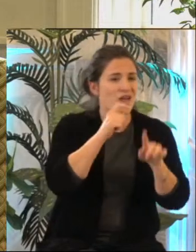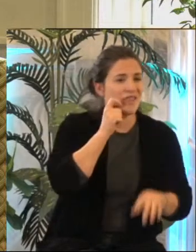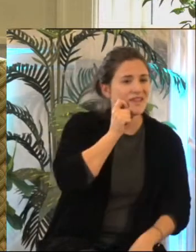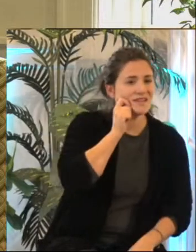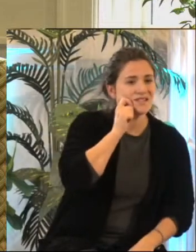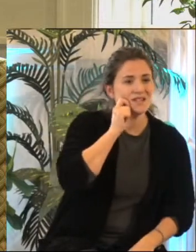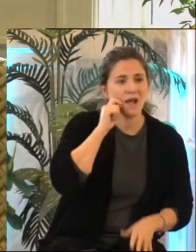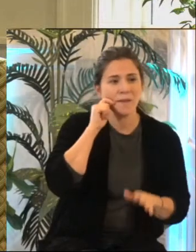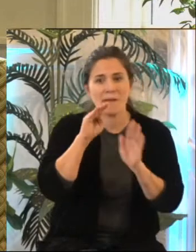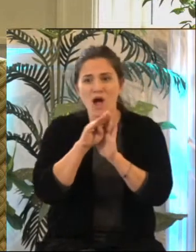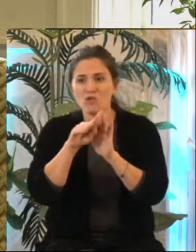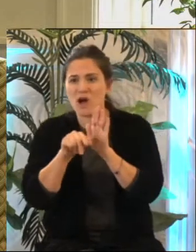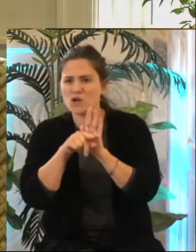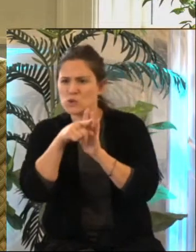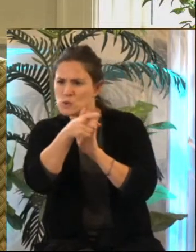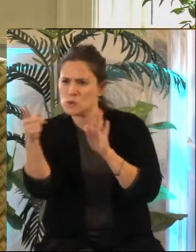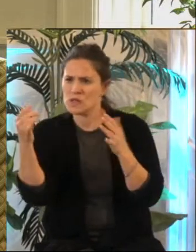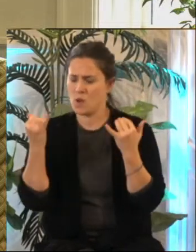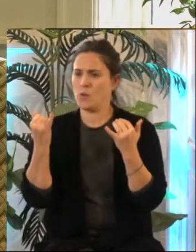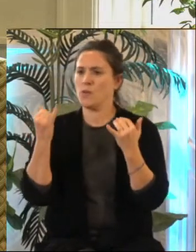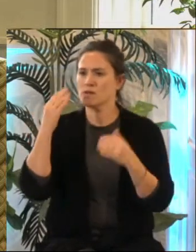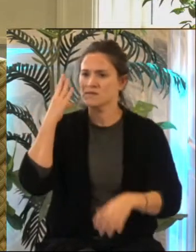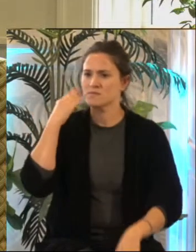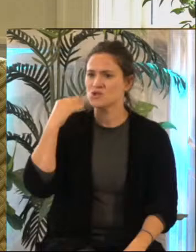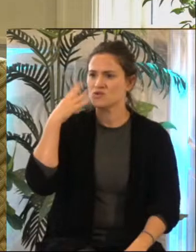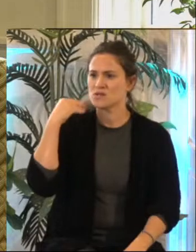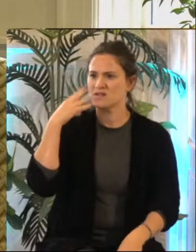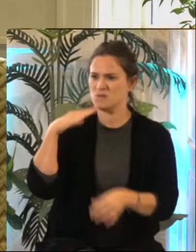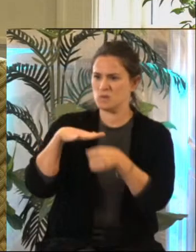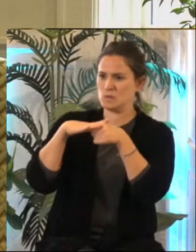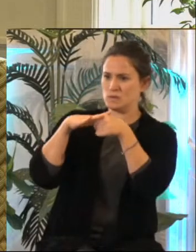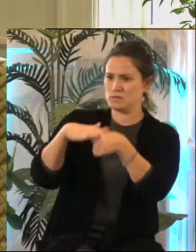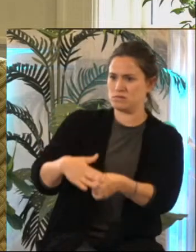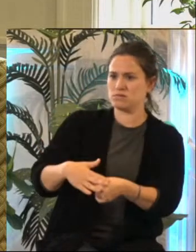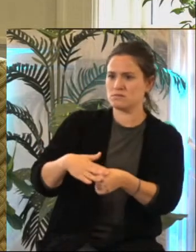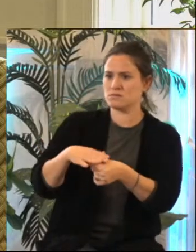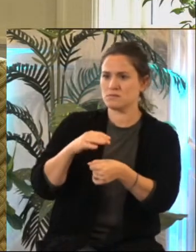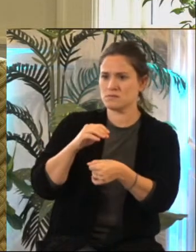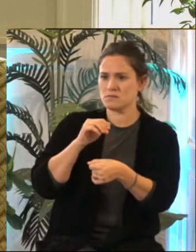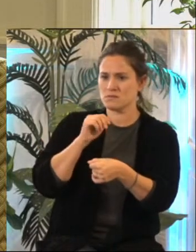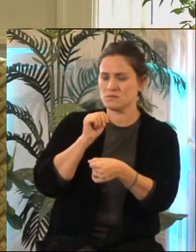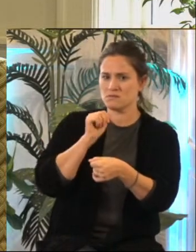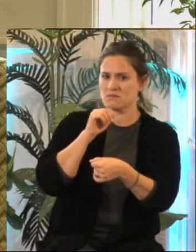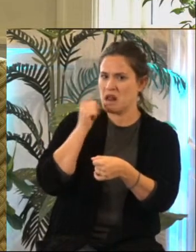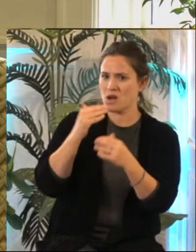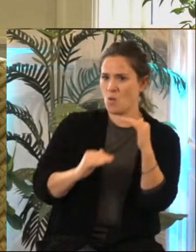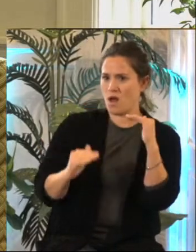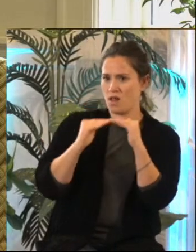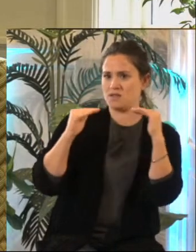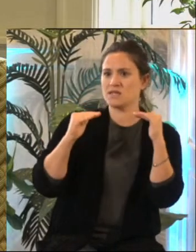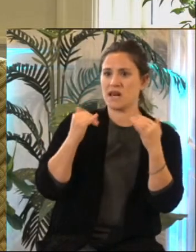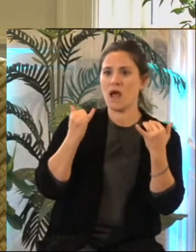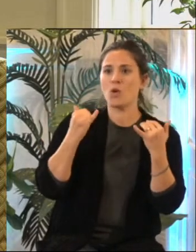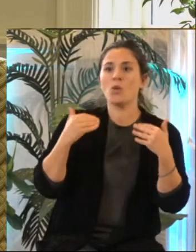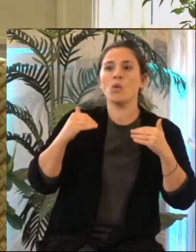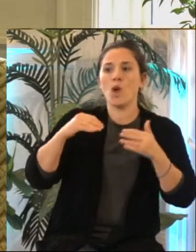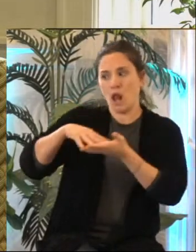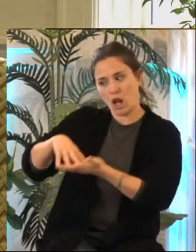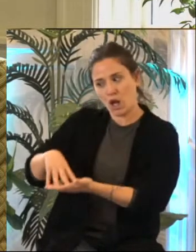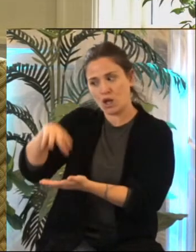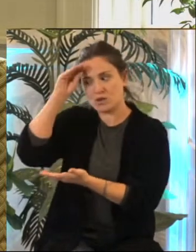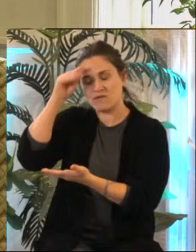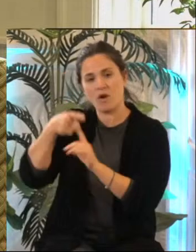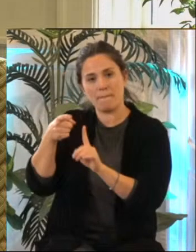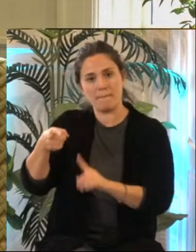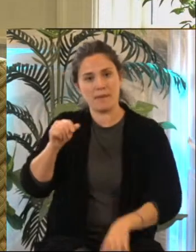experiencing inequality and inhumane and dehumanizing policies, we have a lot to learn from